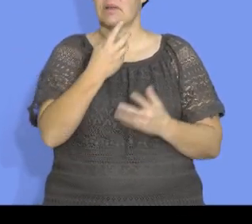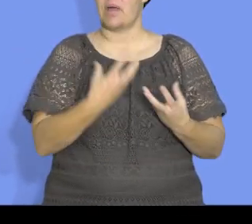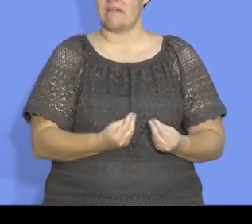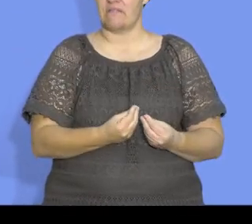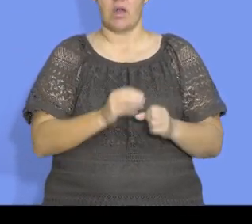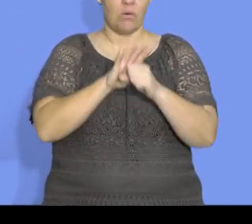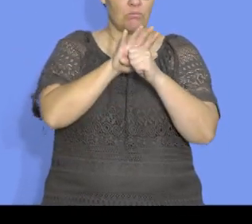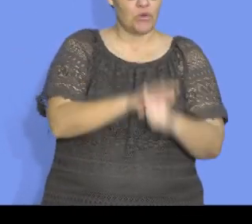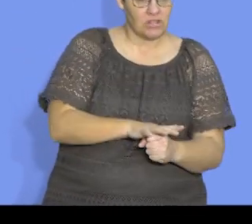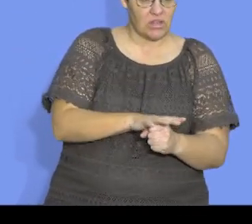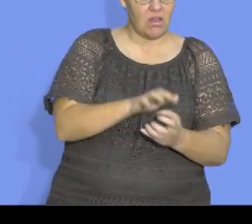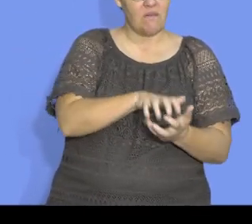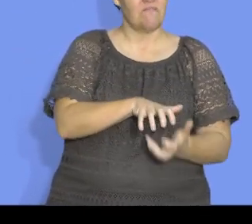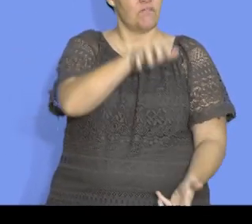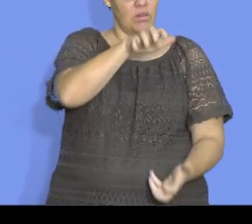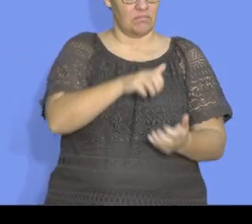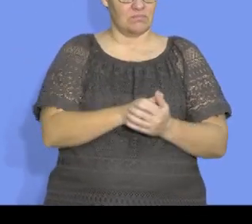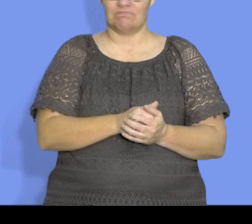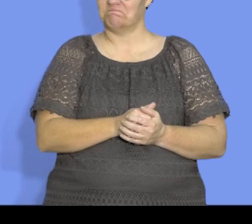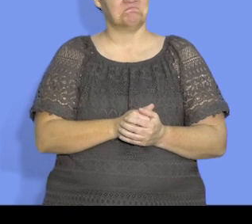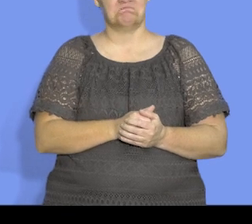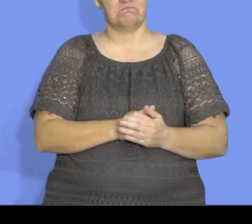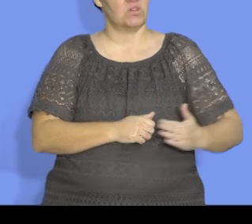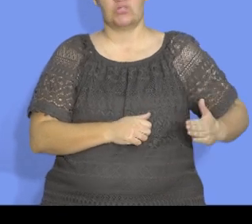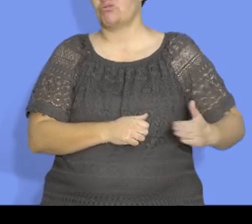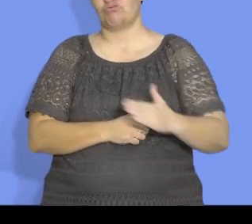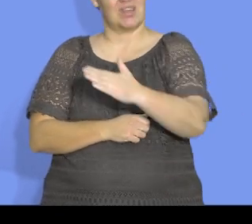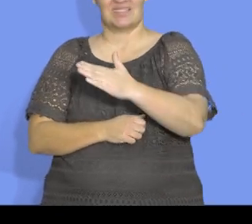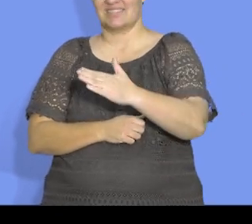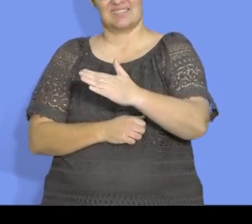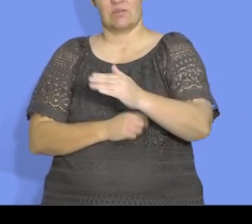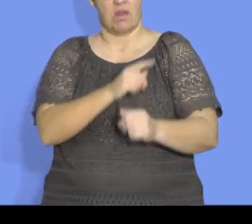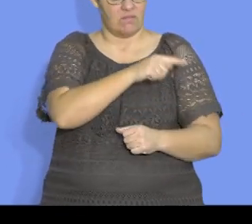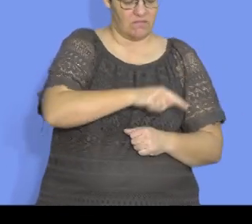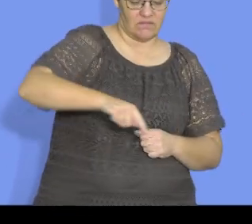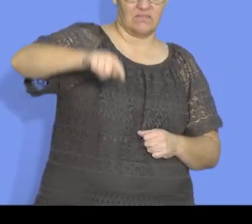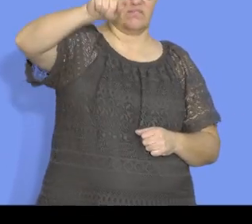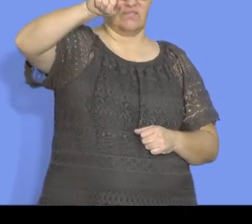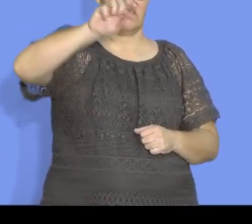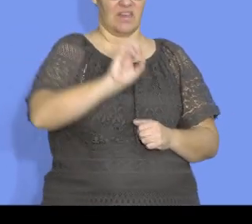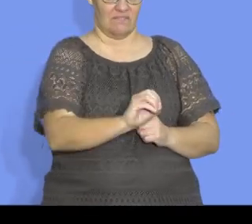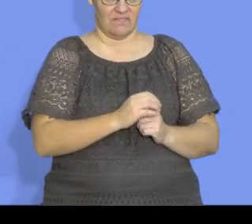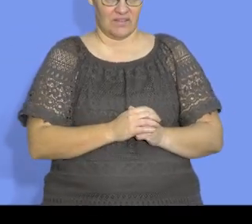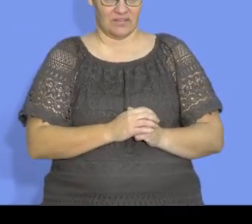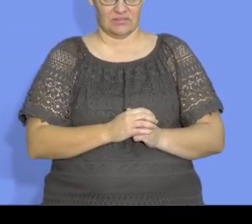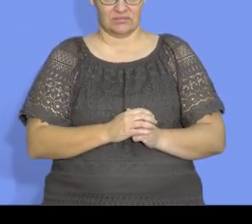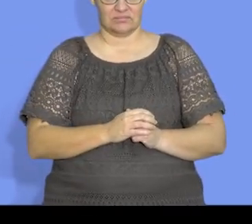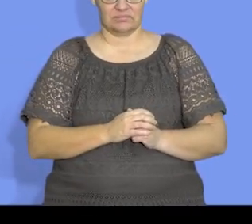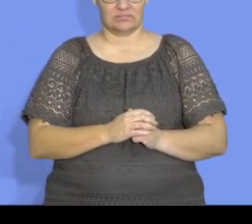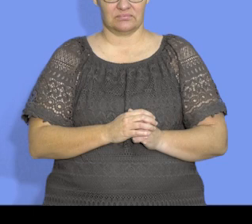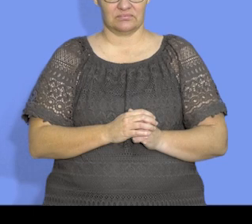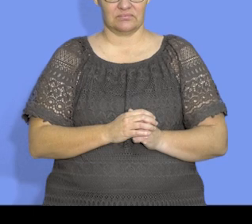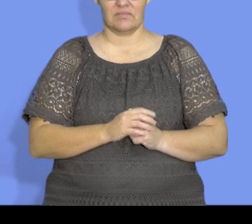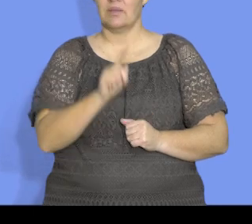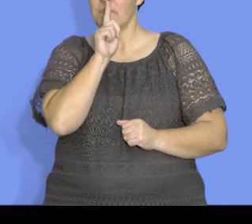have pressure and volume, we're not going to get a straight line in this case, but we're going to get a hyperbola that looks something like